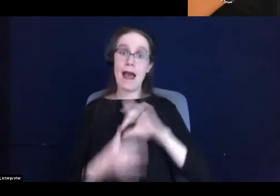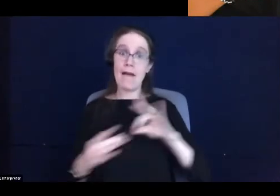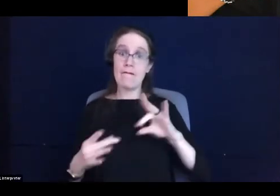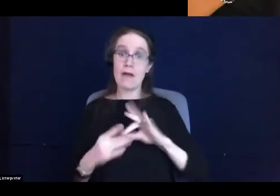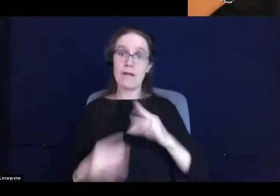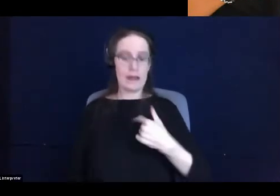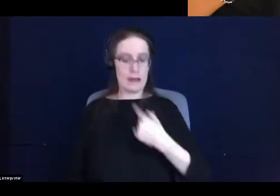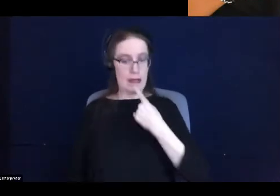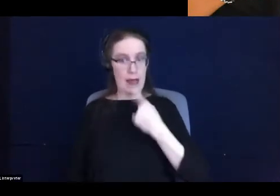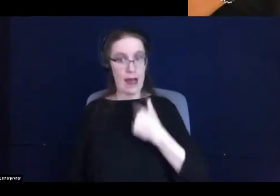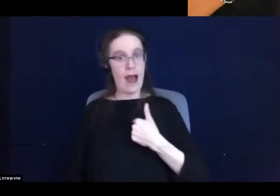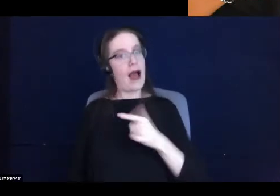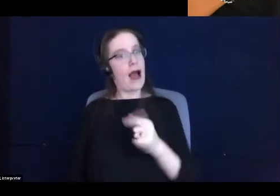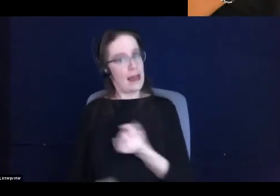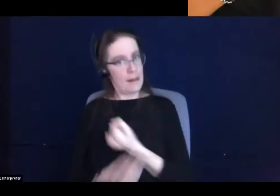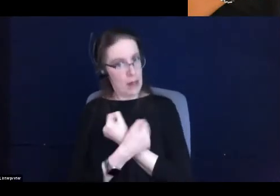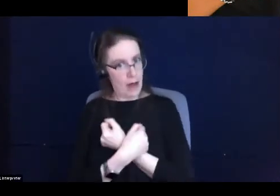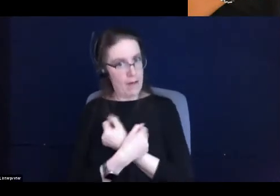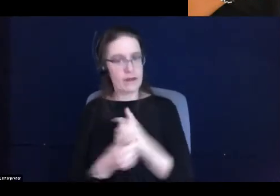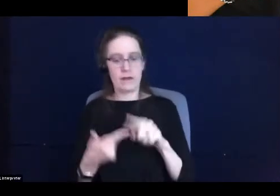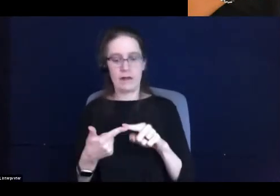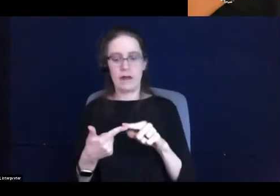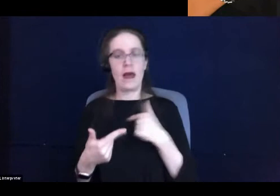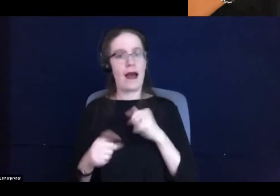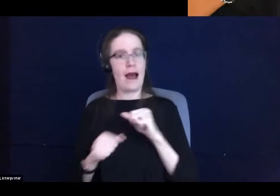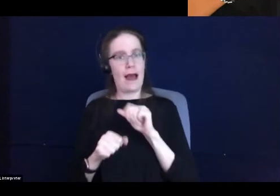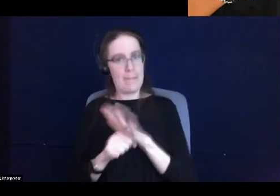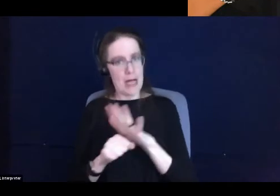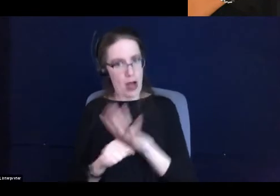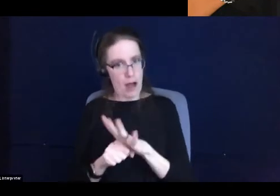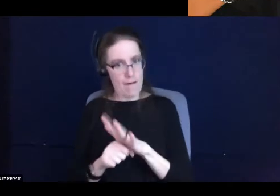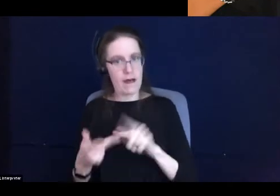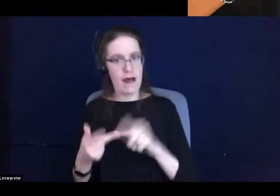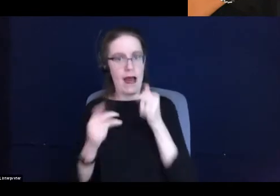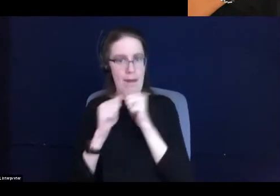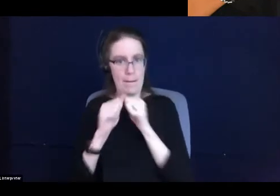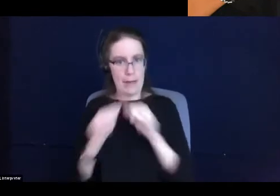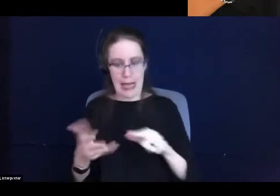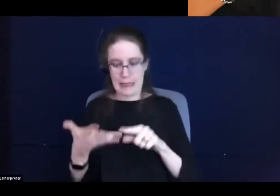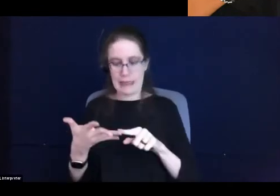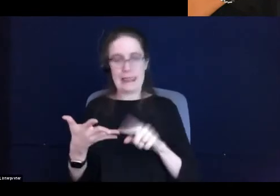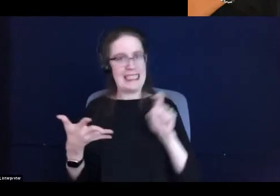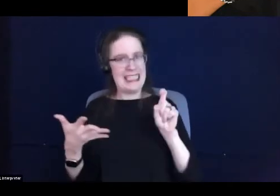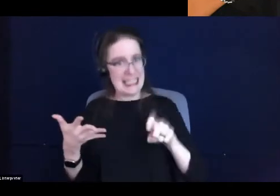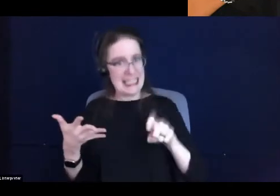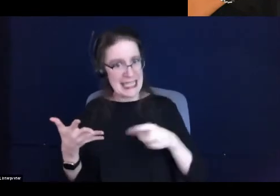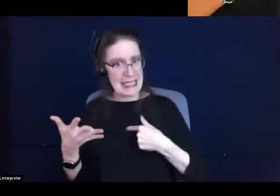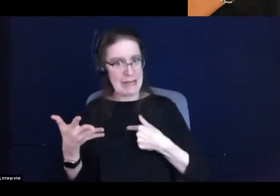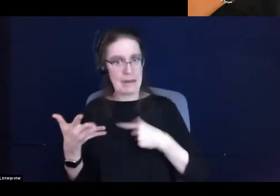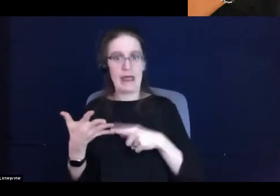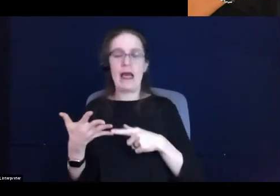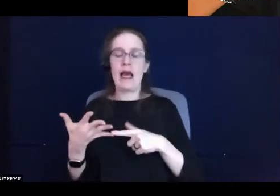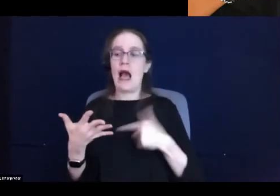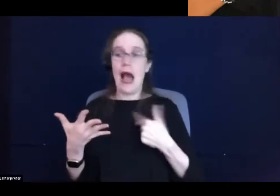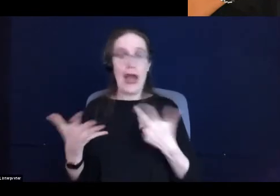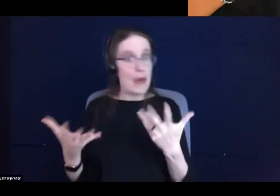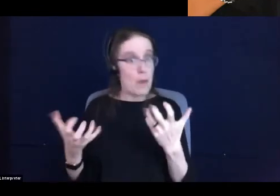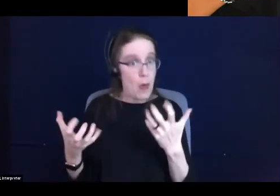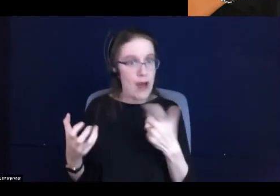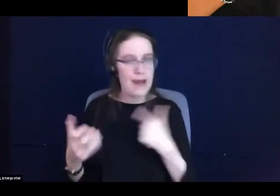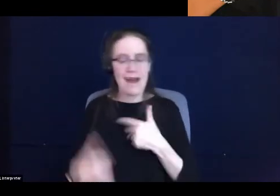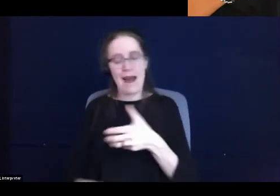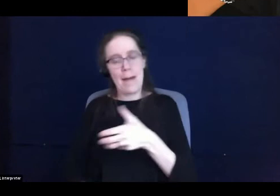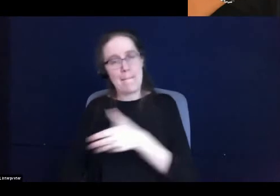loved, I am enough, I am blessed. I am needed, I am wanted, I am powerful, I am